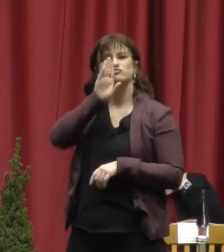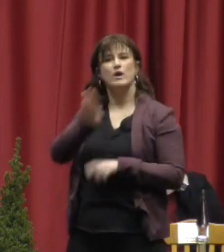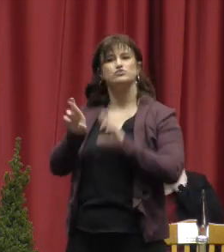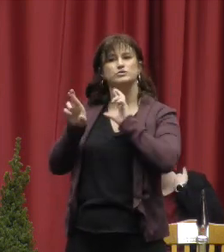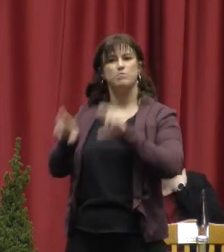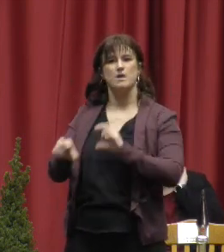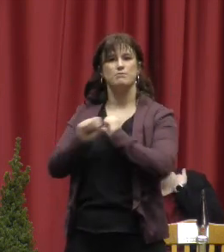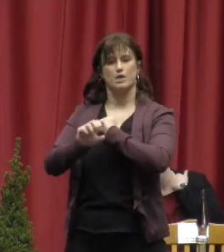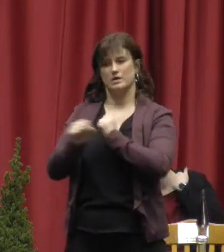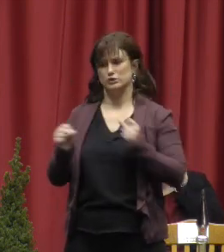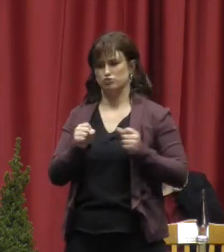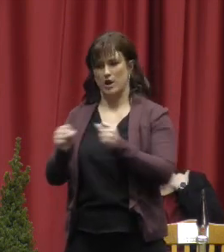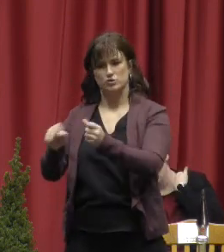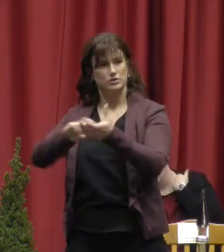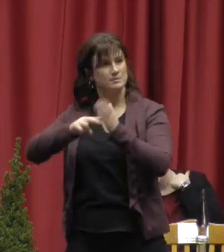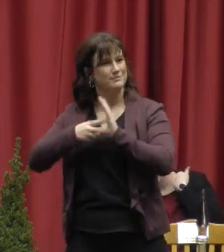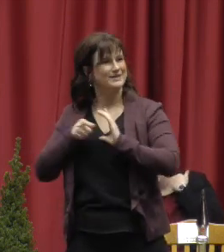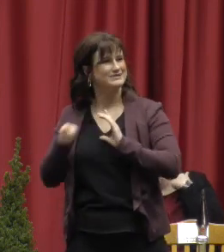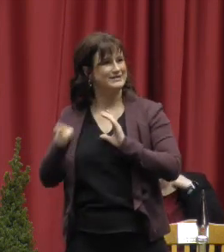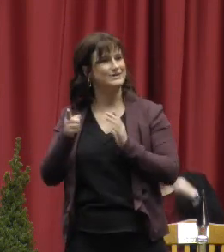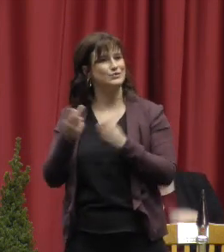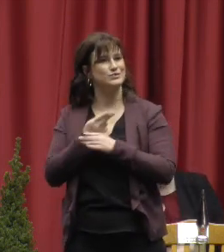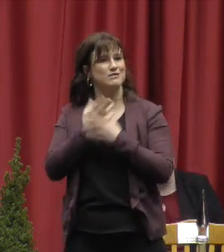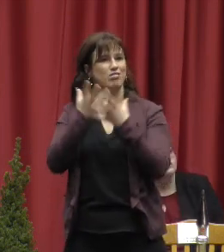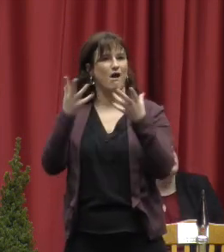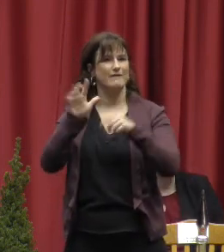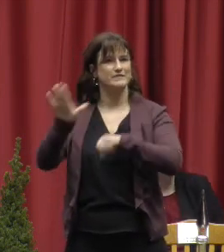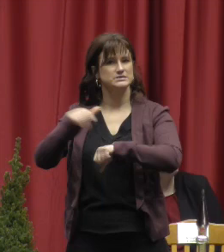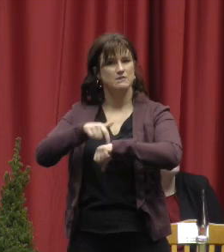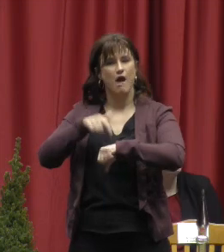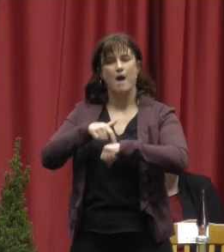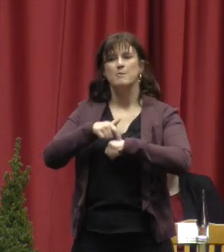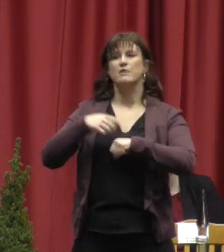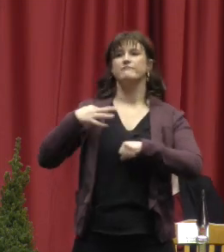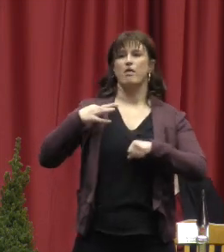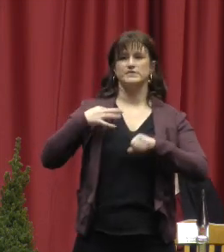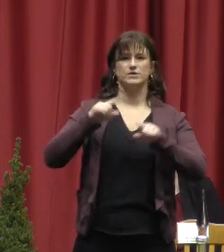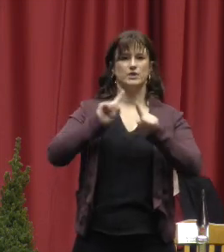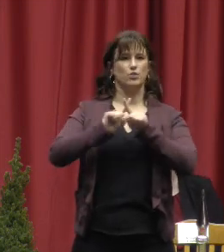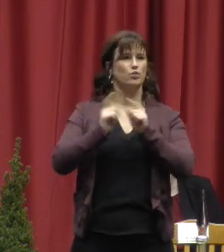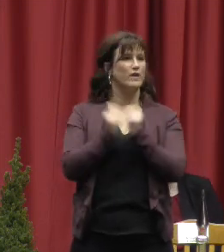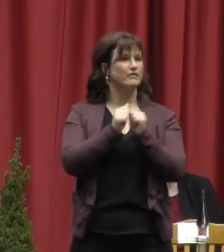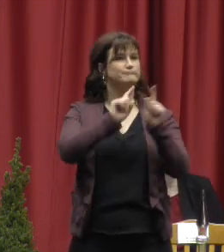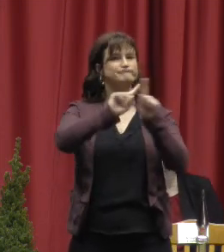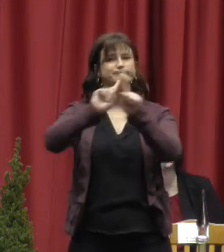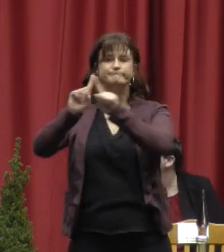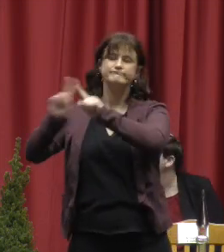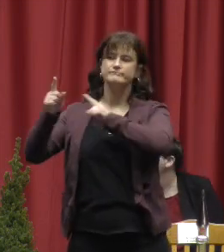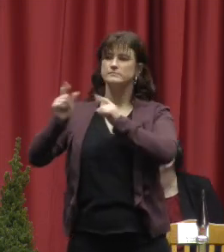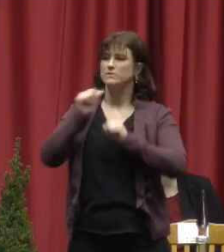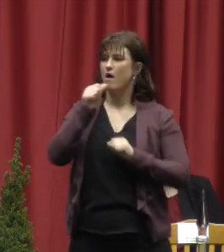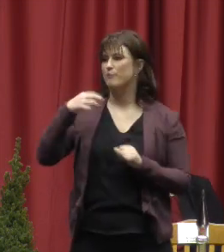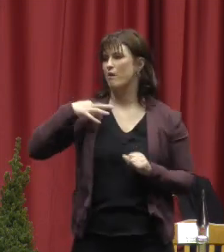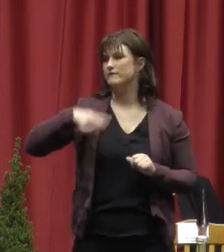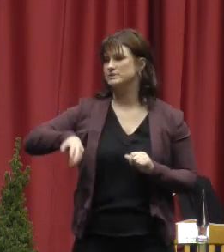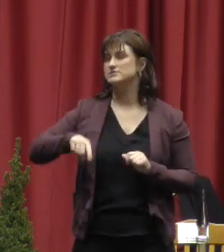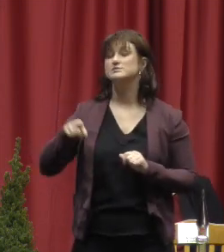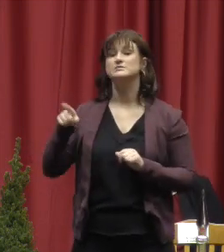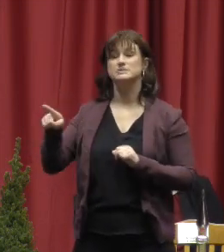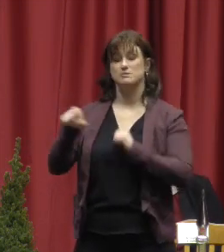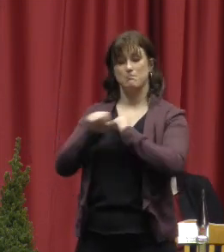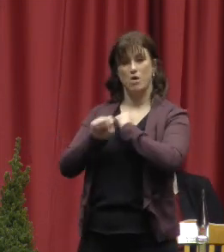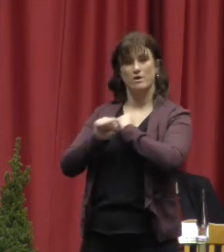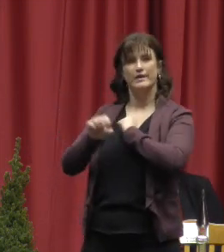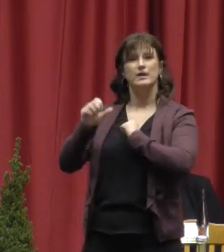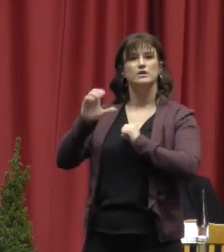Jay spends a considerable amount of his time volunteering with various local nonprofits. He's a marketing chair and a board